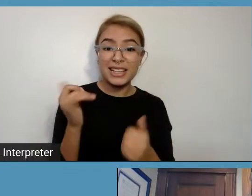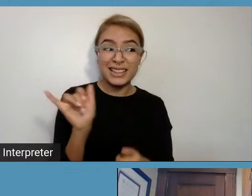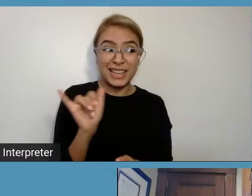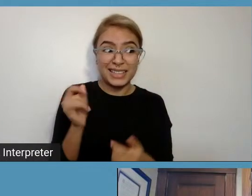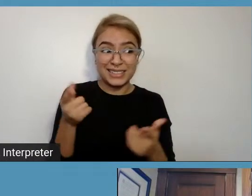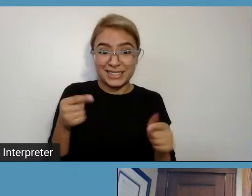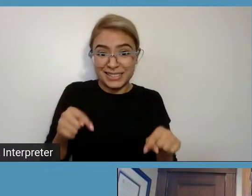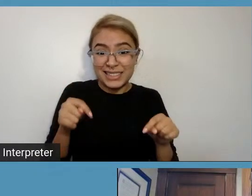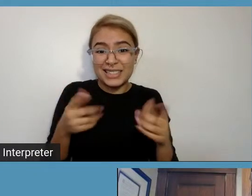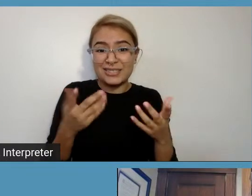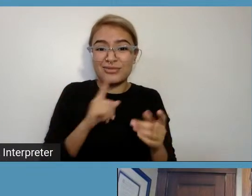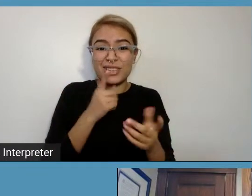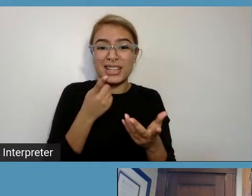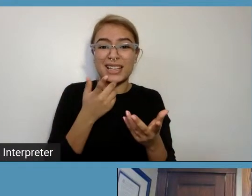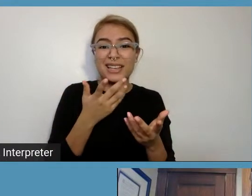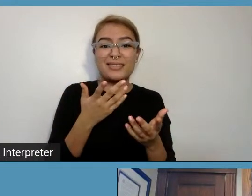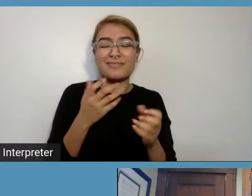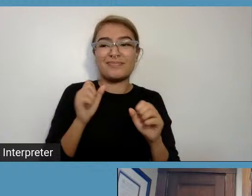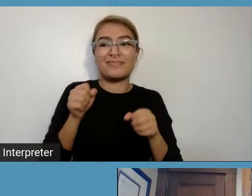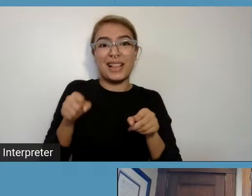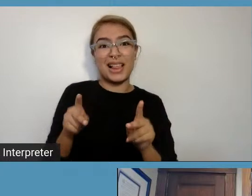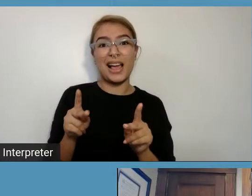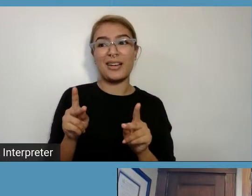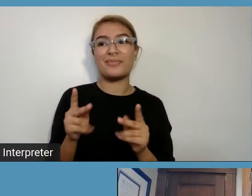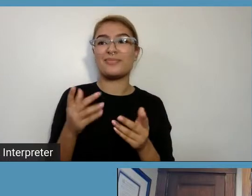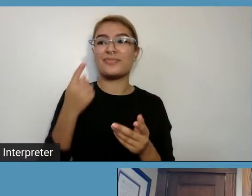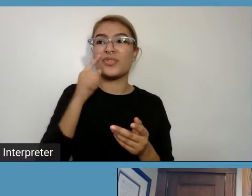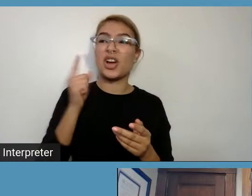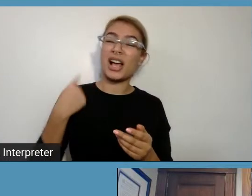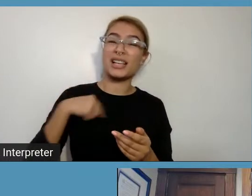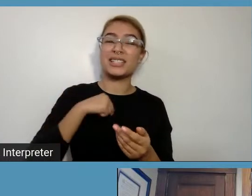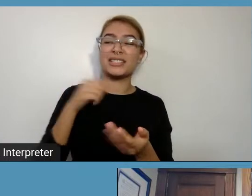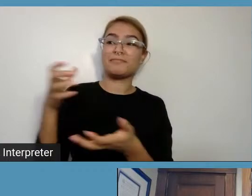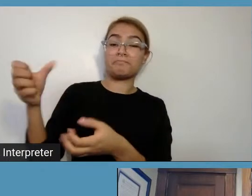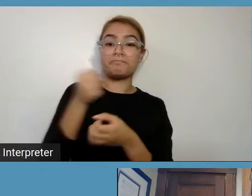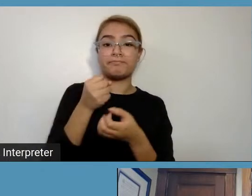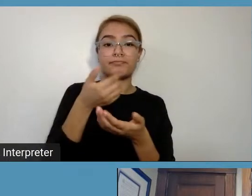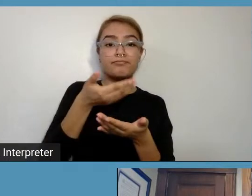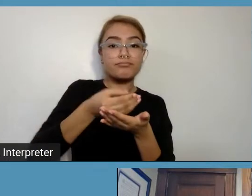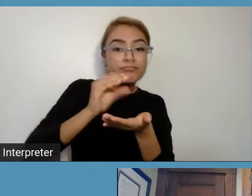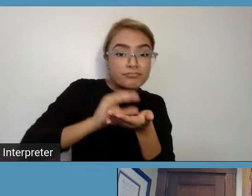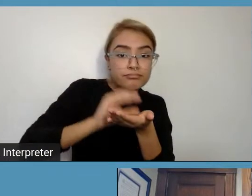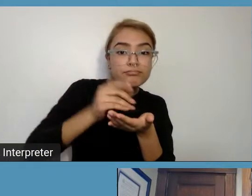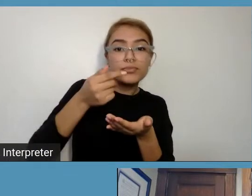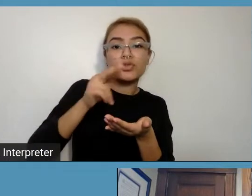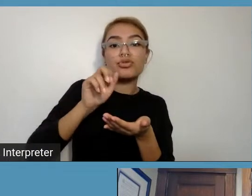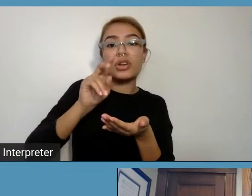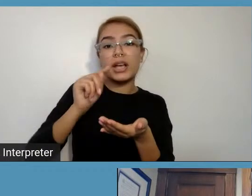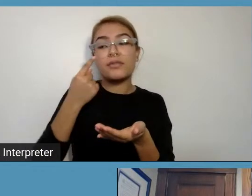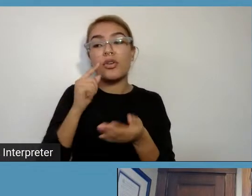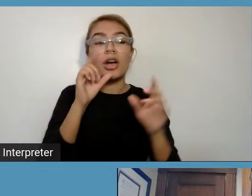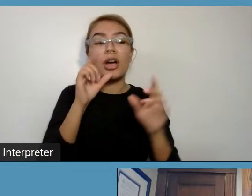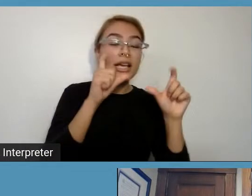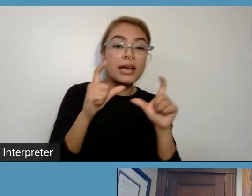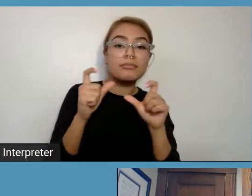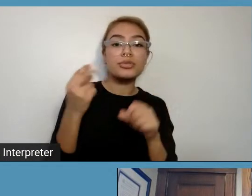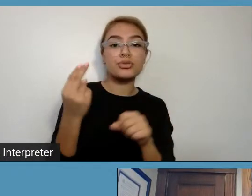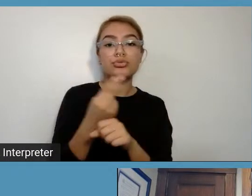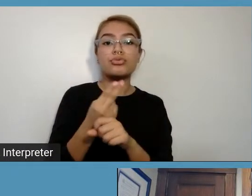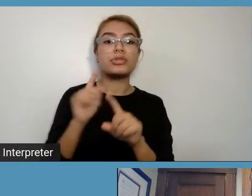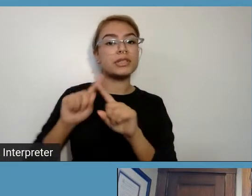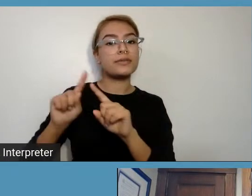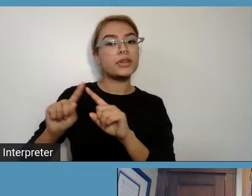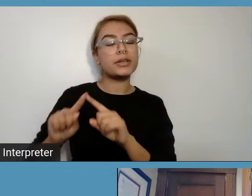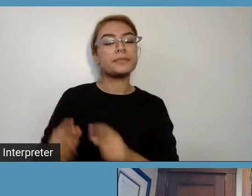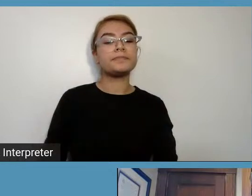has enabled us to get grants for things like this, the scanners or the cameras Mhm. to use. And what did